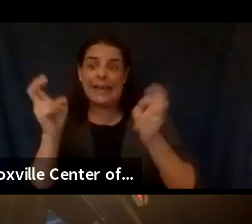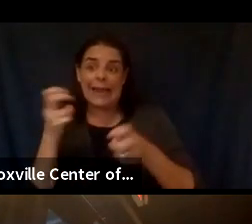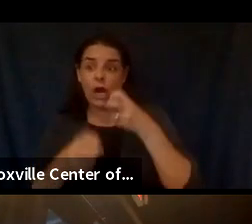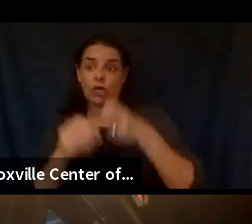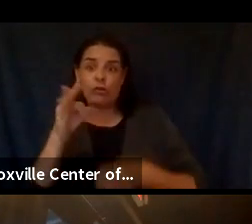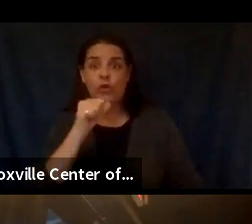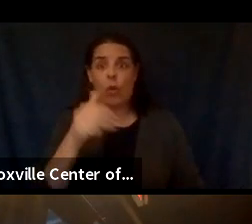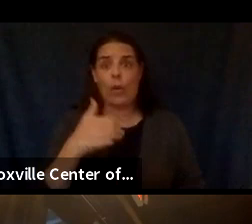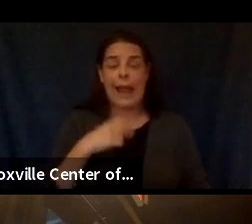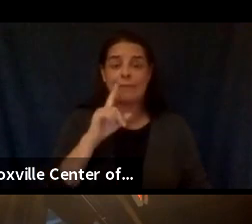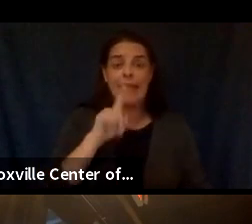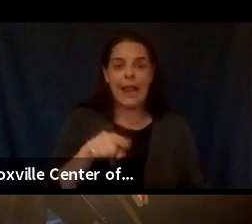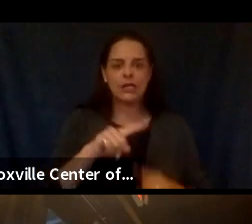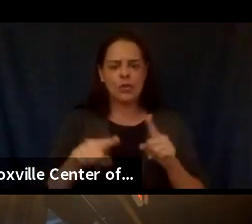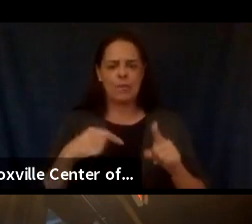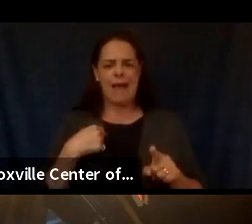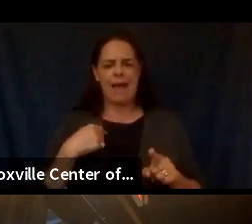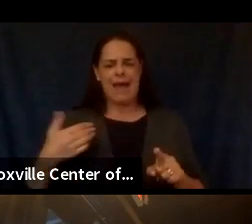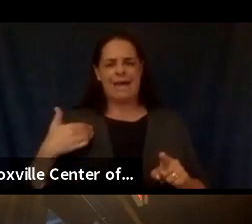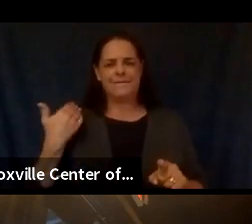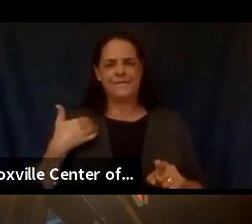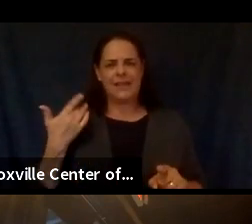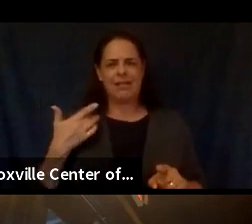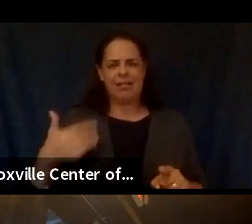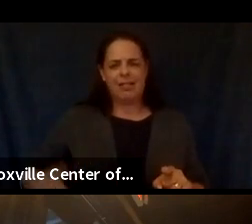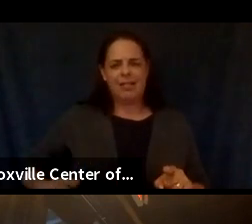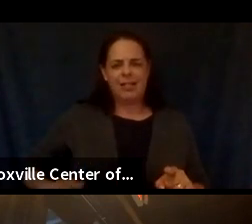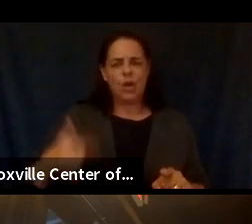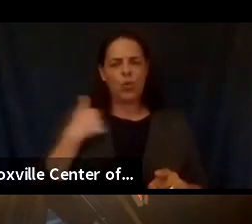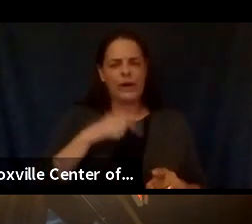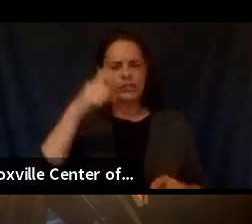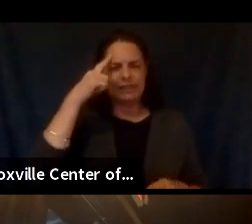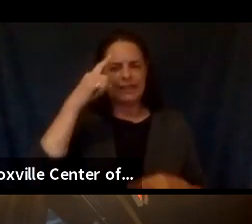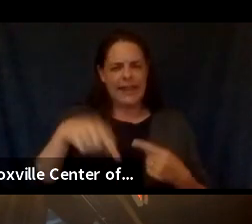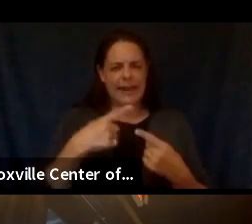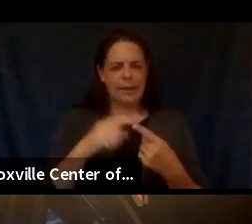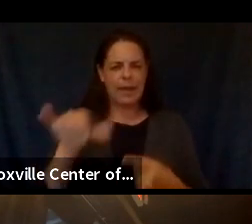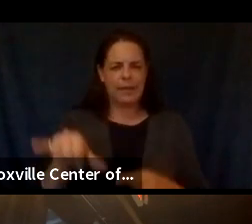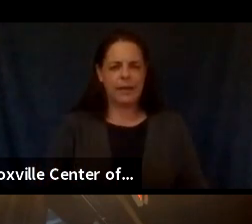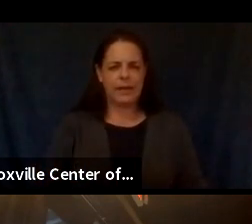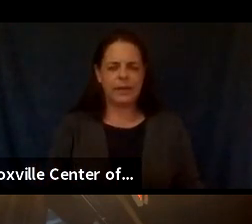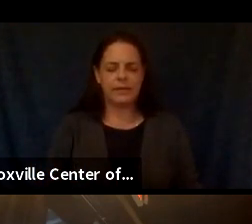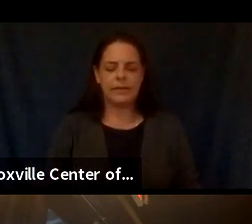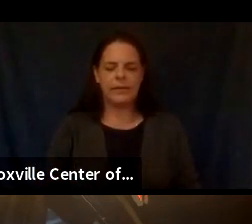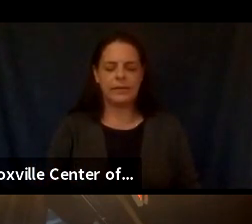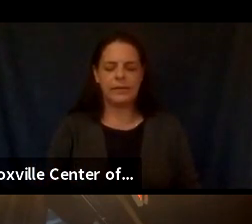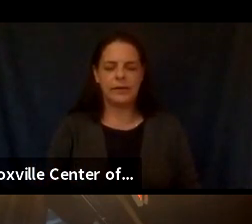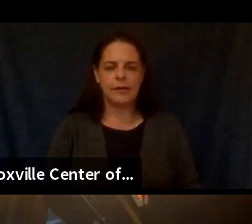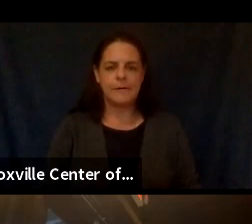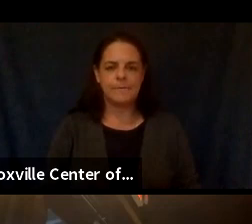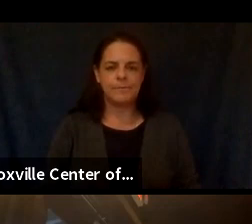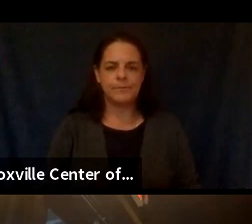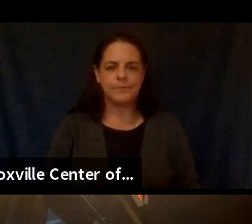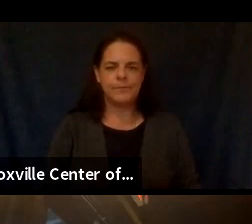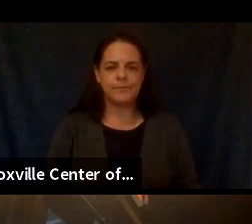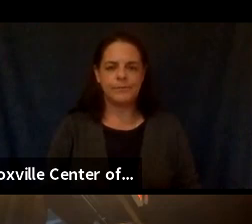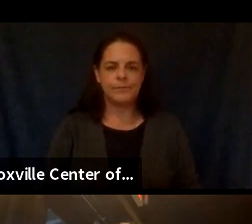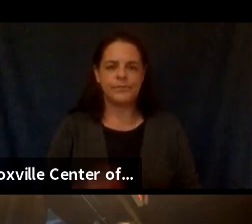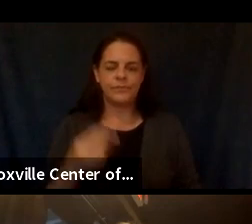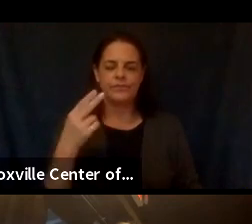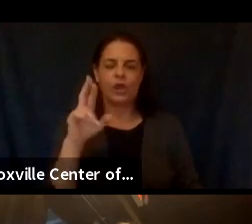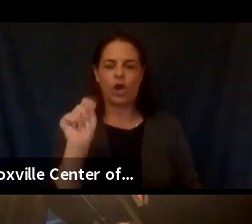least sensing that, that we should think about that. I'd like to point out, it's